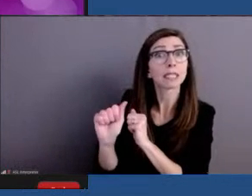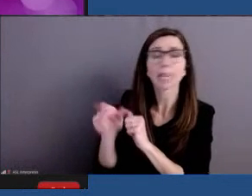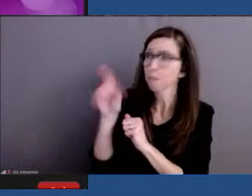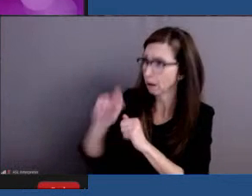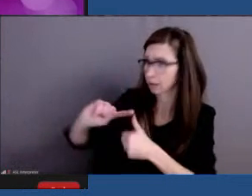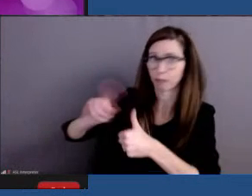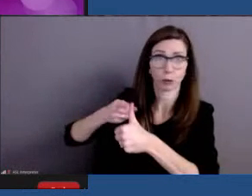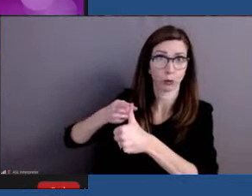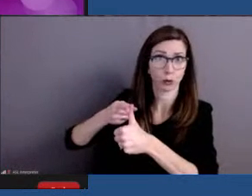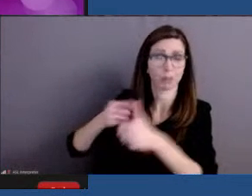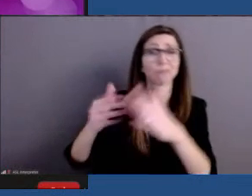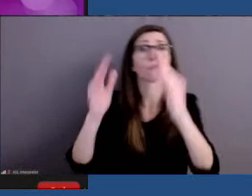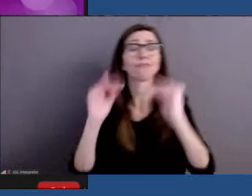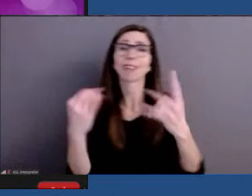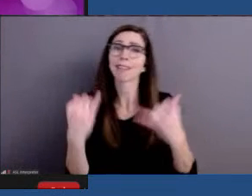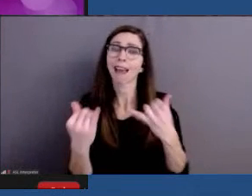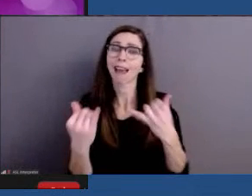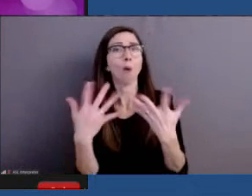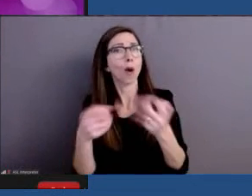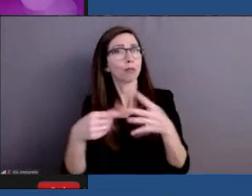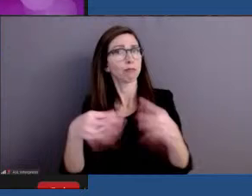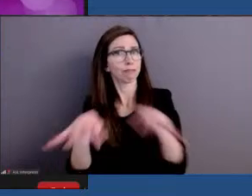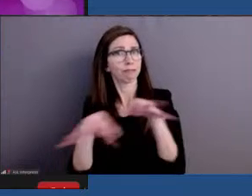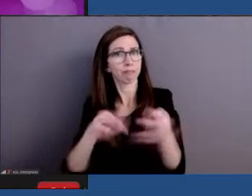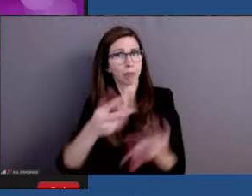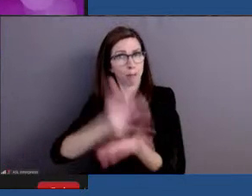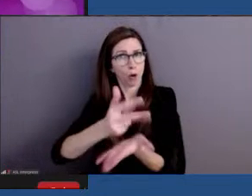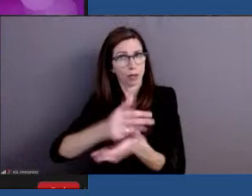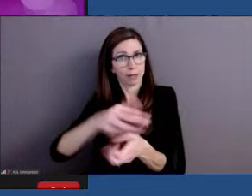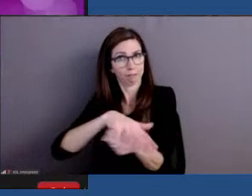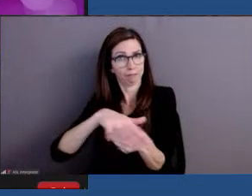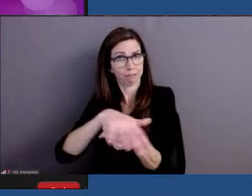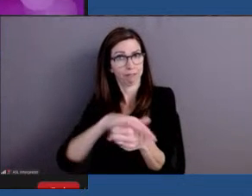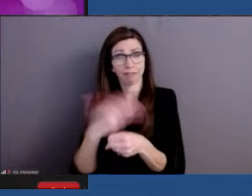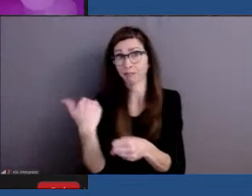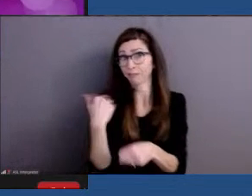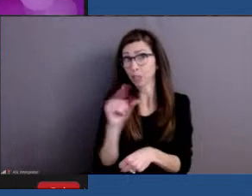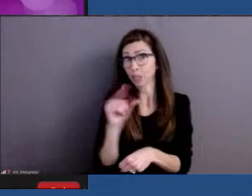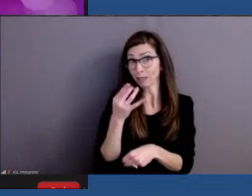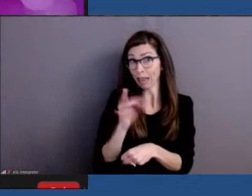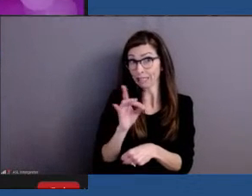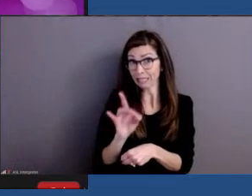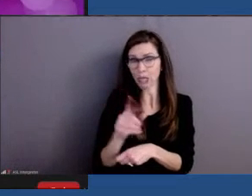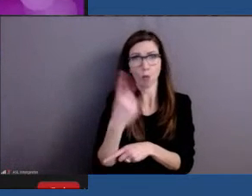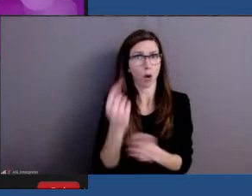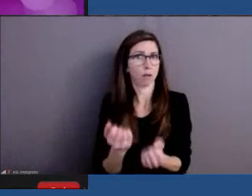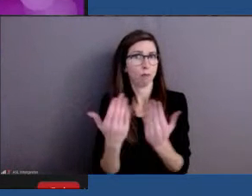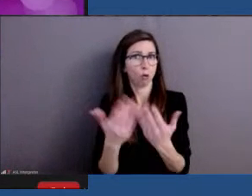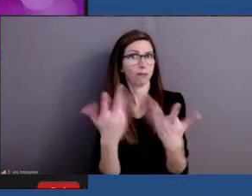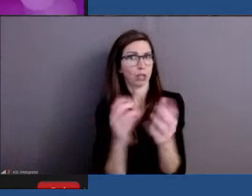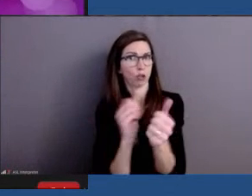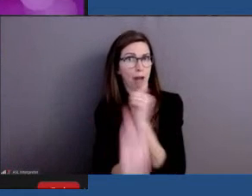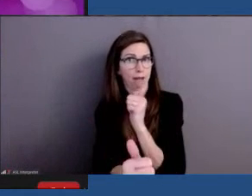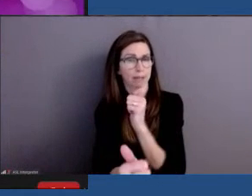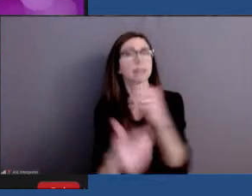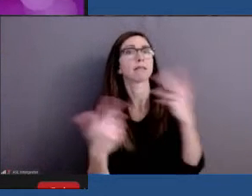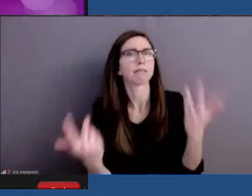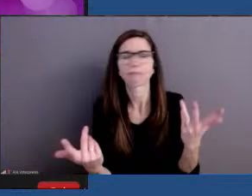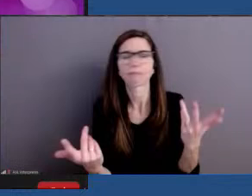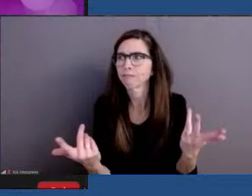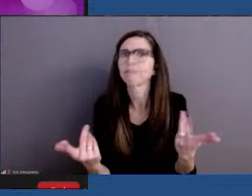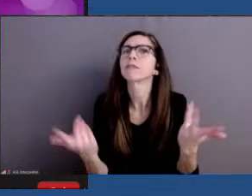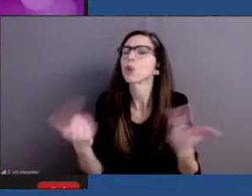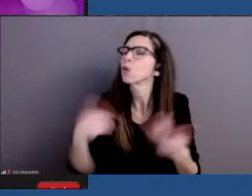Accessible parking spaces. In 2018, our committee passed an important motion on the availability of accessible parking spaces in our